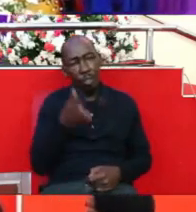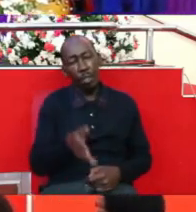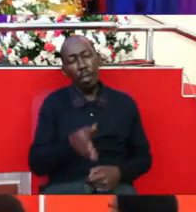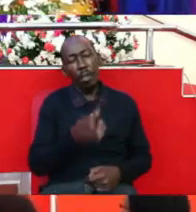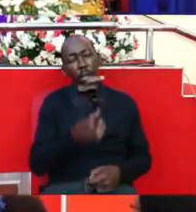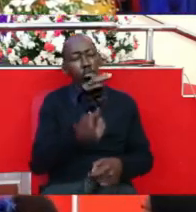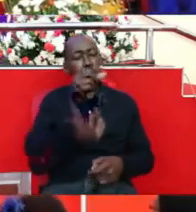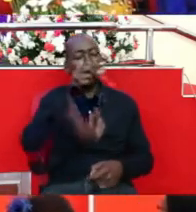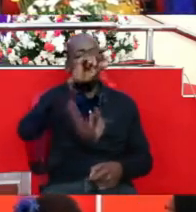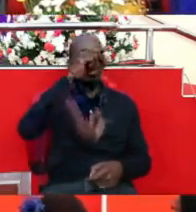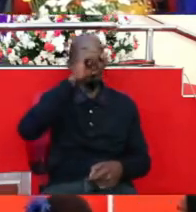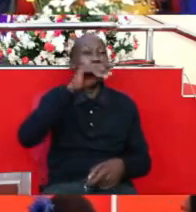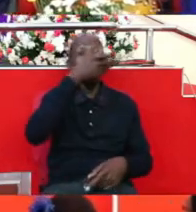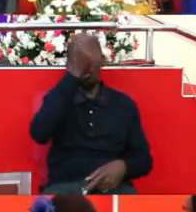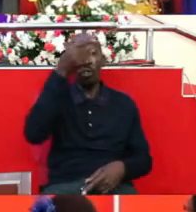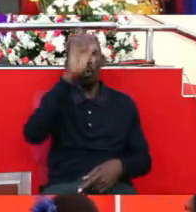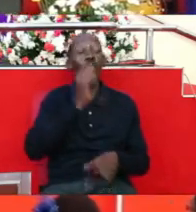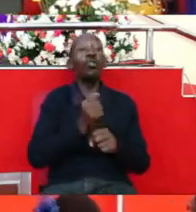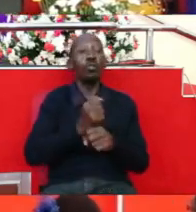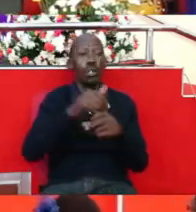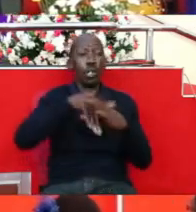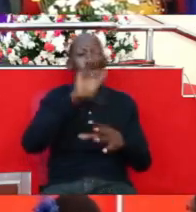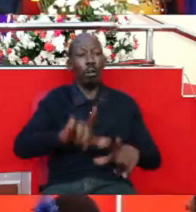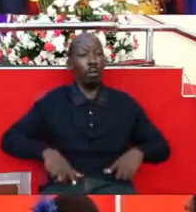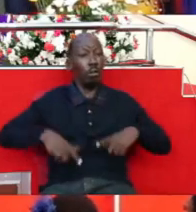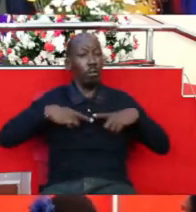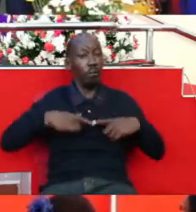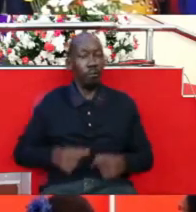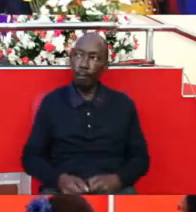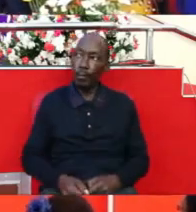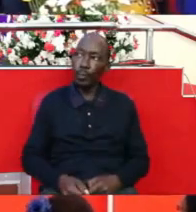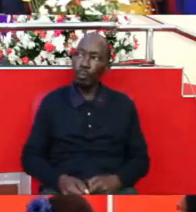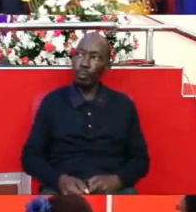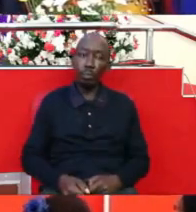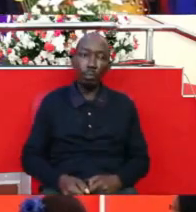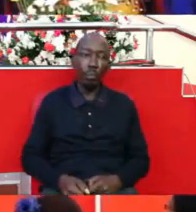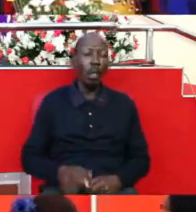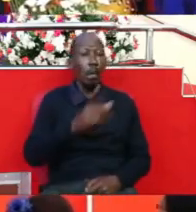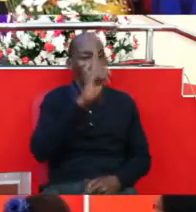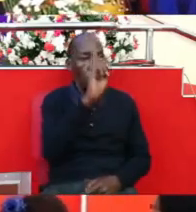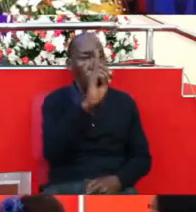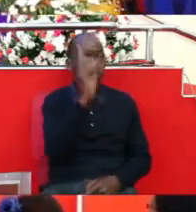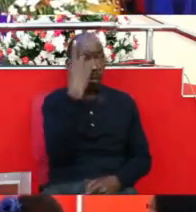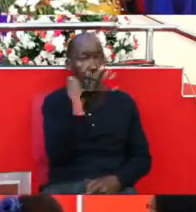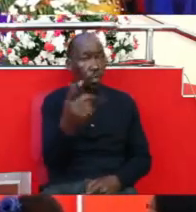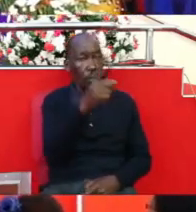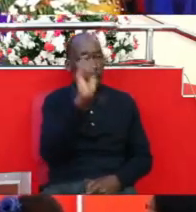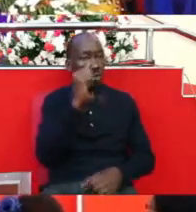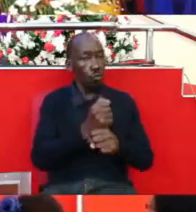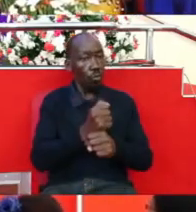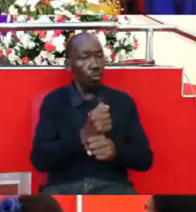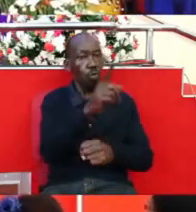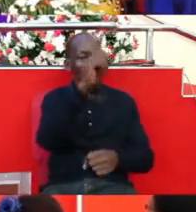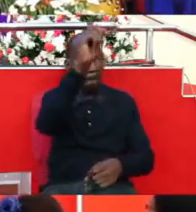incremental miracles that God wants to do in your life. Kuna mambo ambayo Mungu anataka kufanya kwa kufuatilia. But the first thing that you must do. Lakini jambo la kwanza ambalo sharti ufanye. You